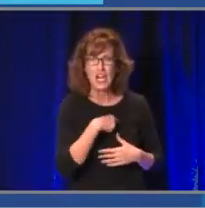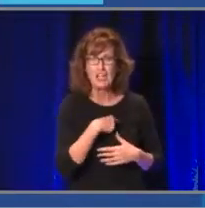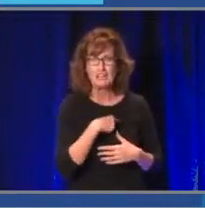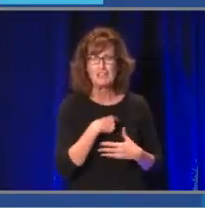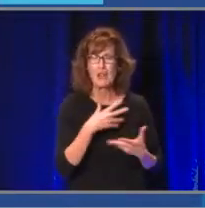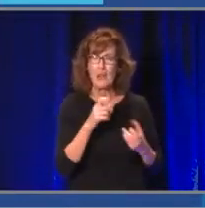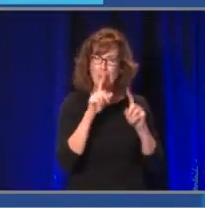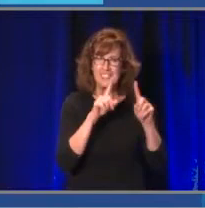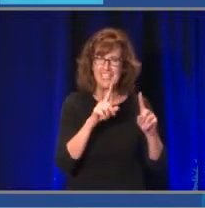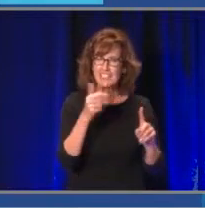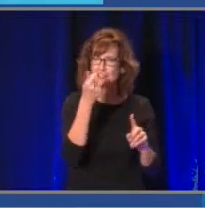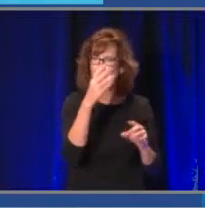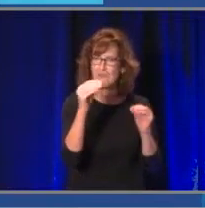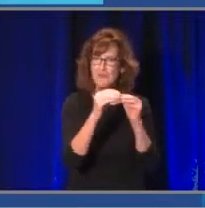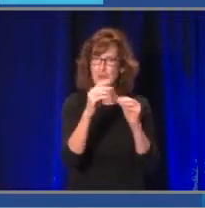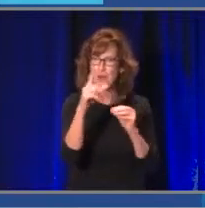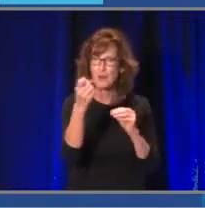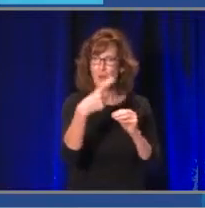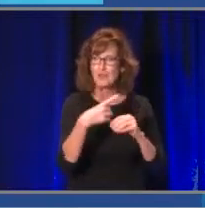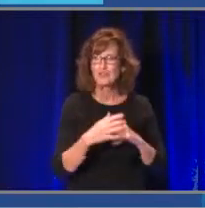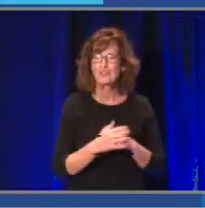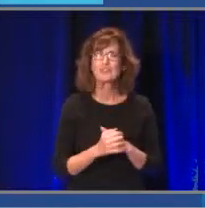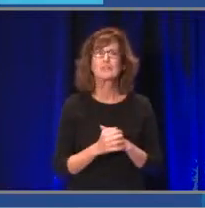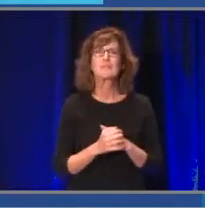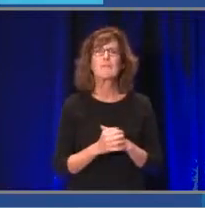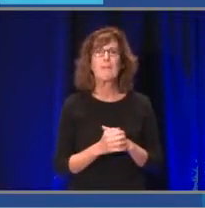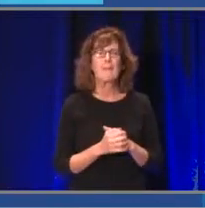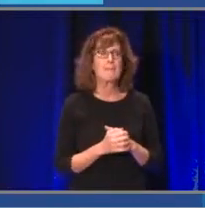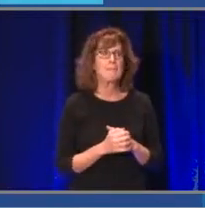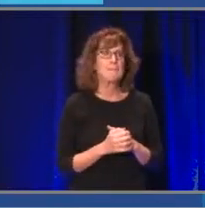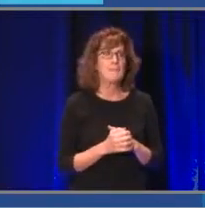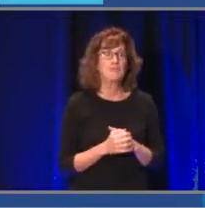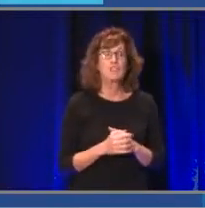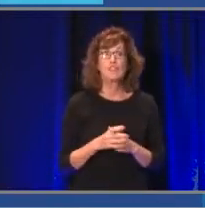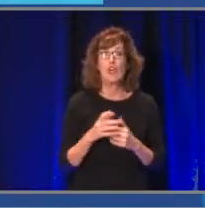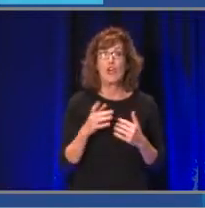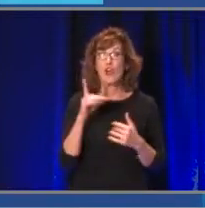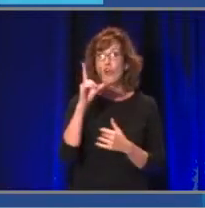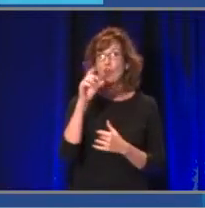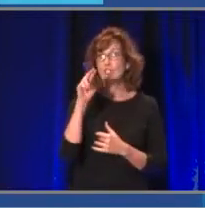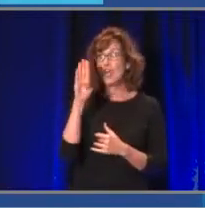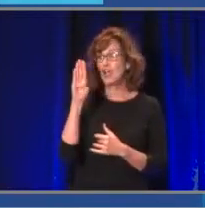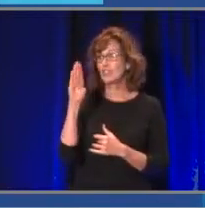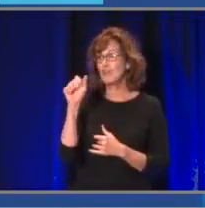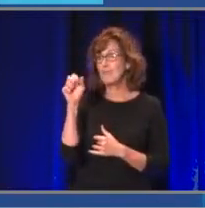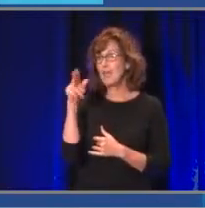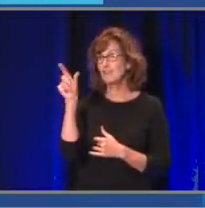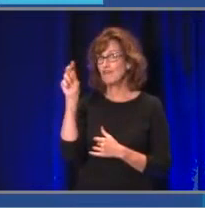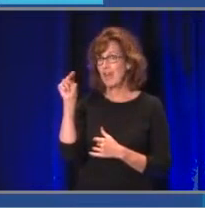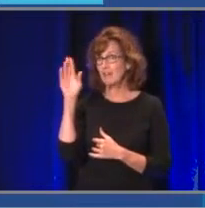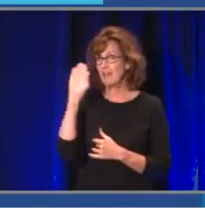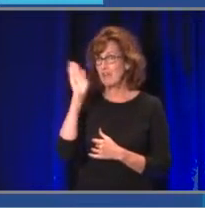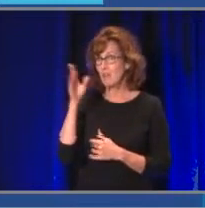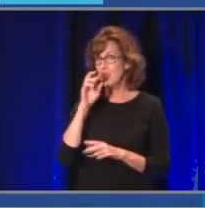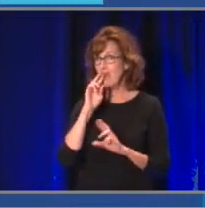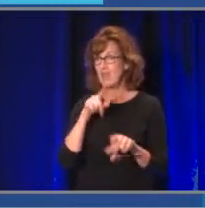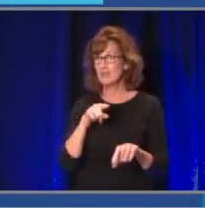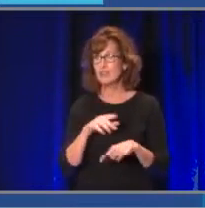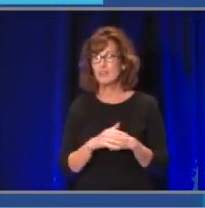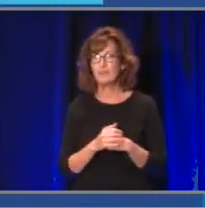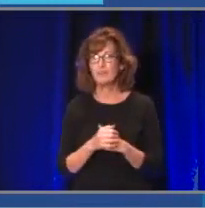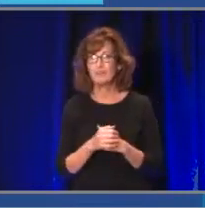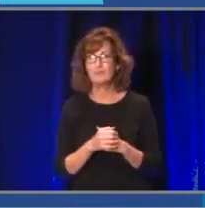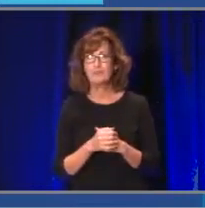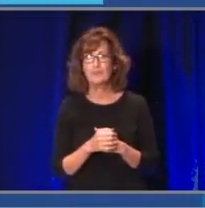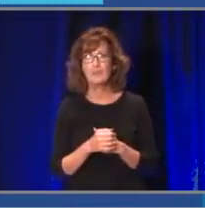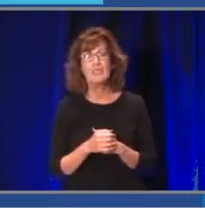it up. So this one looks like it's going to be answered by Dr. Basralian. And the question is, Kevin, does HIFU ever not